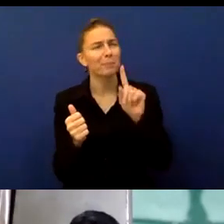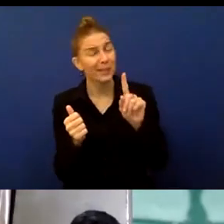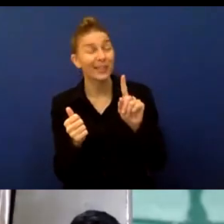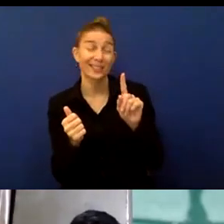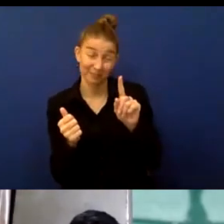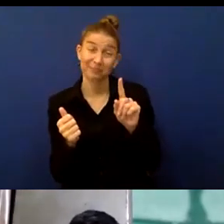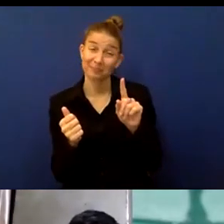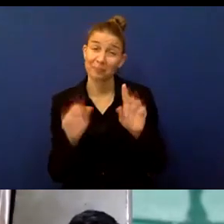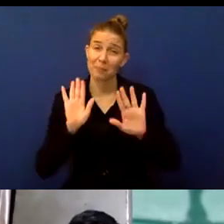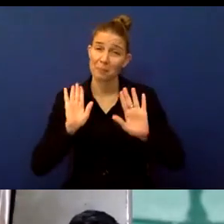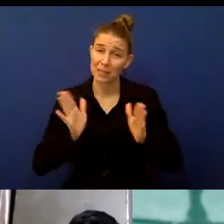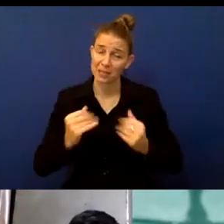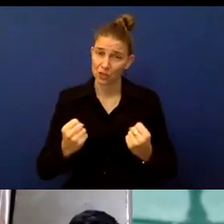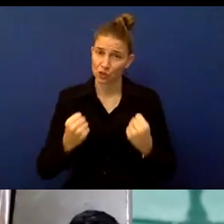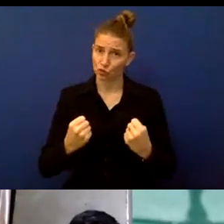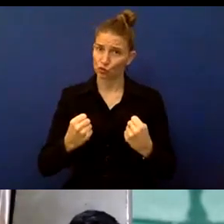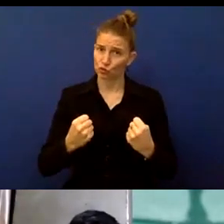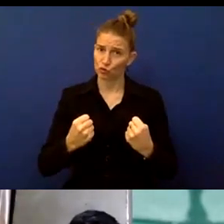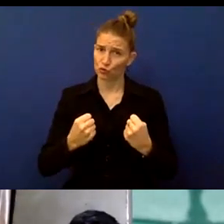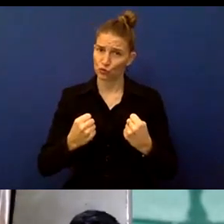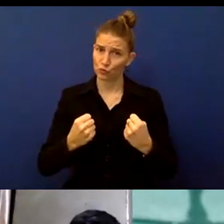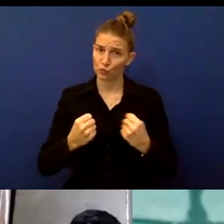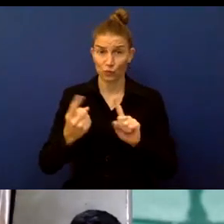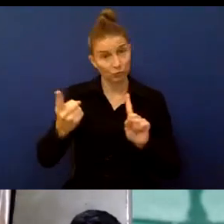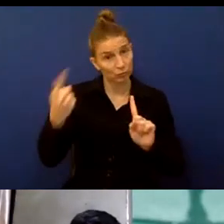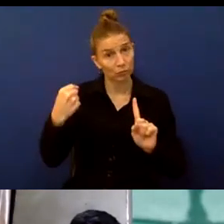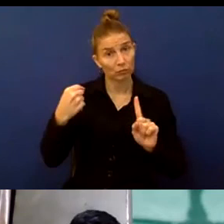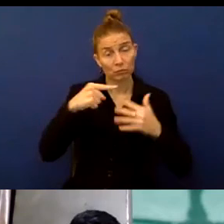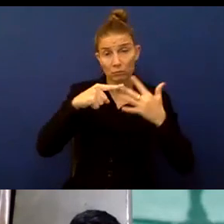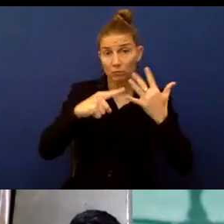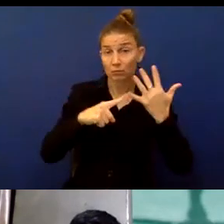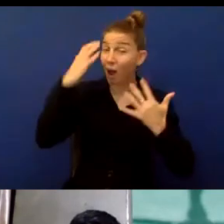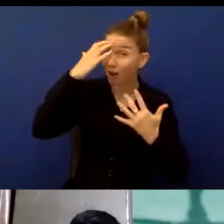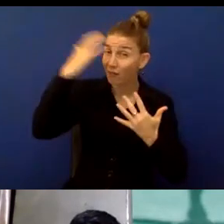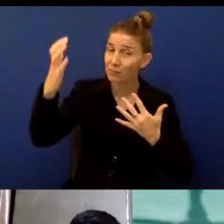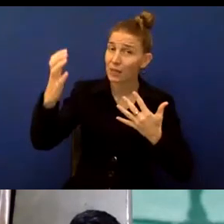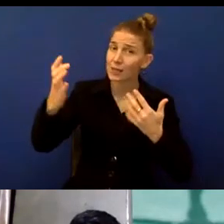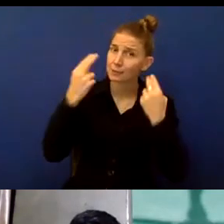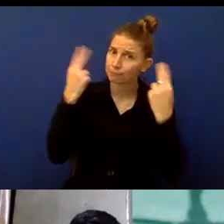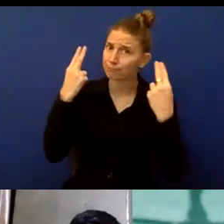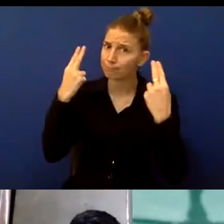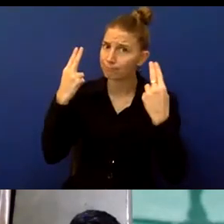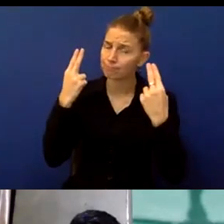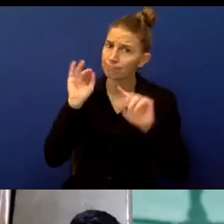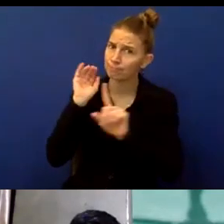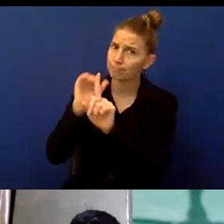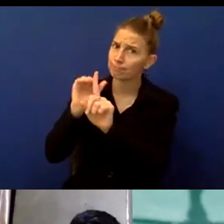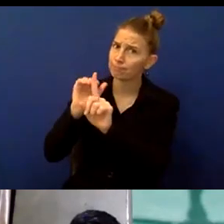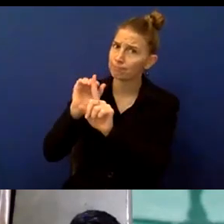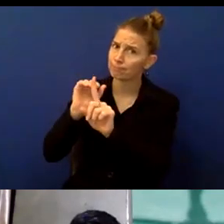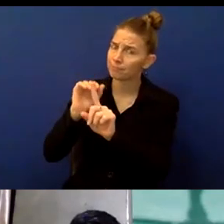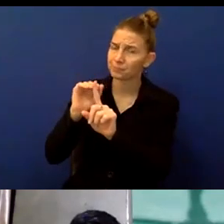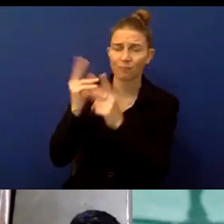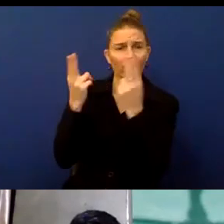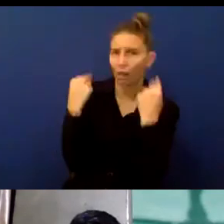stay firm when it comes to demand from governments their obligations under the convention. But